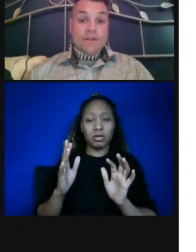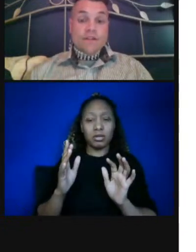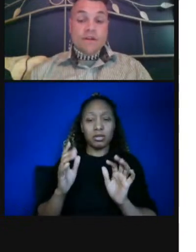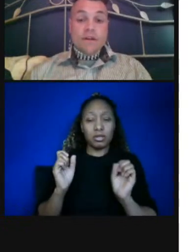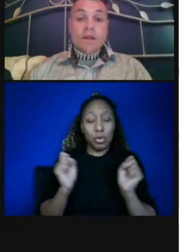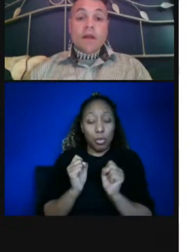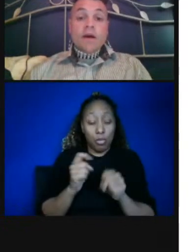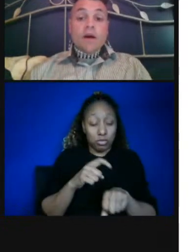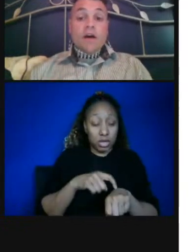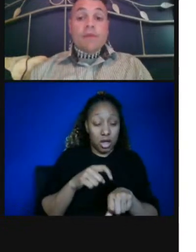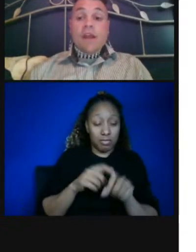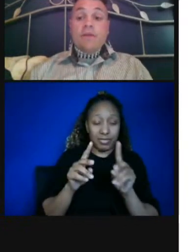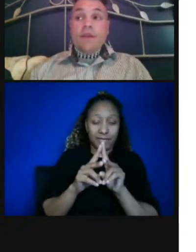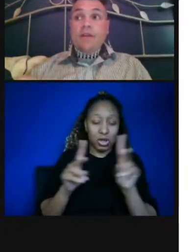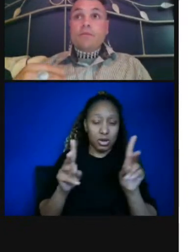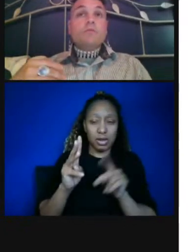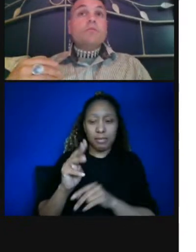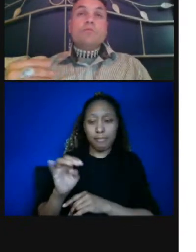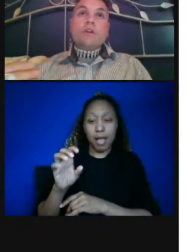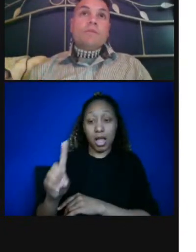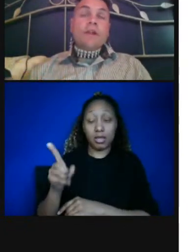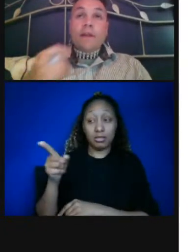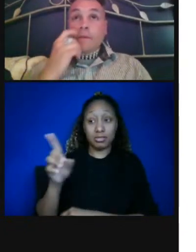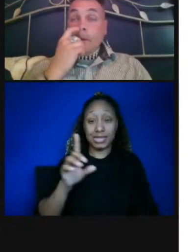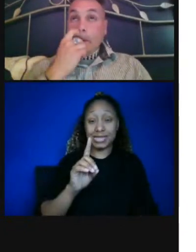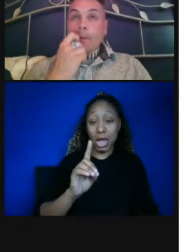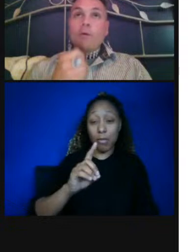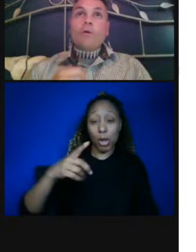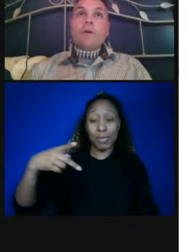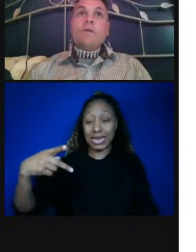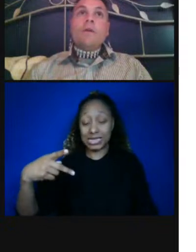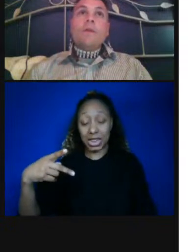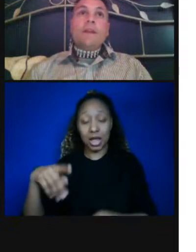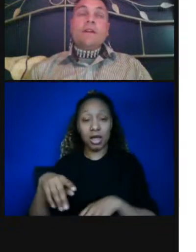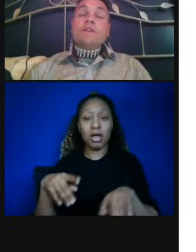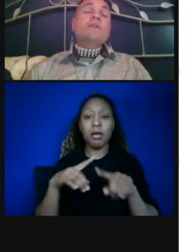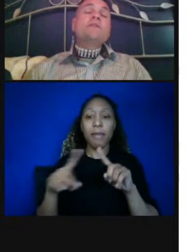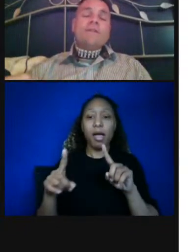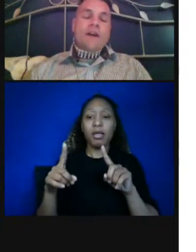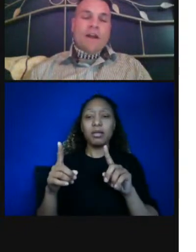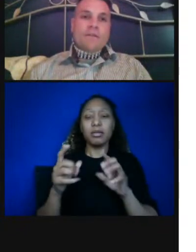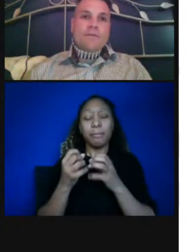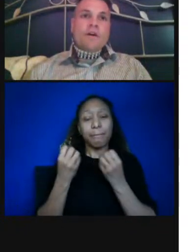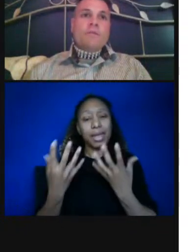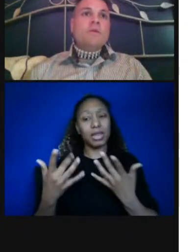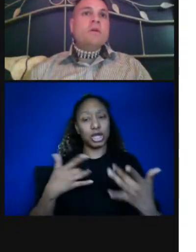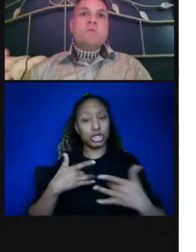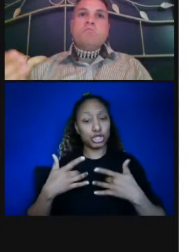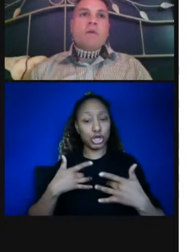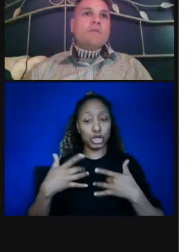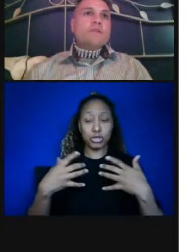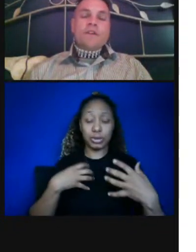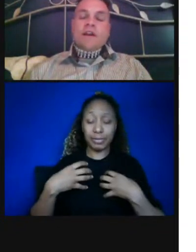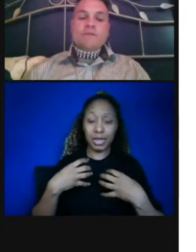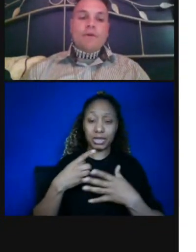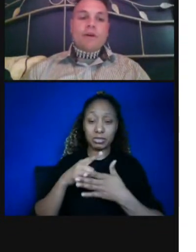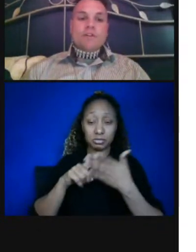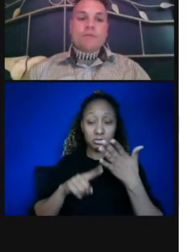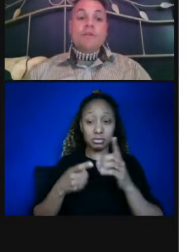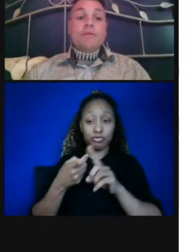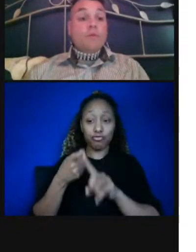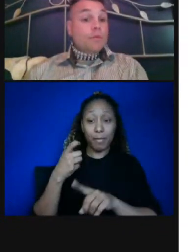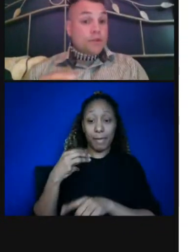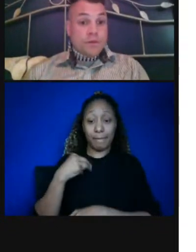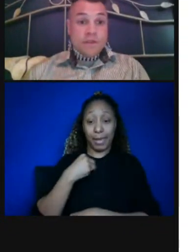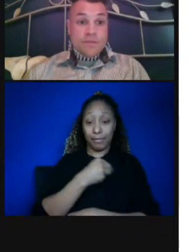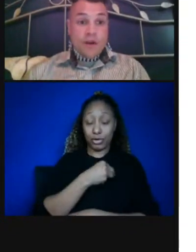Delmarva Peninsula. And the complaints or the concerns I've gotten from members of the Nayaisuwàk